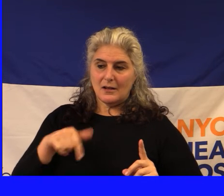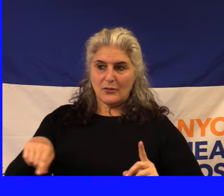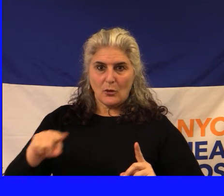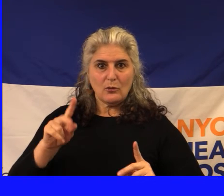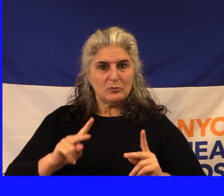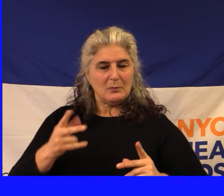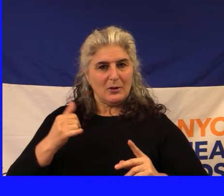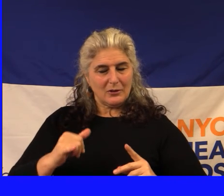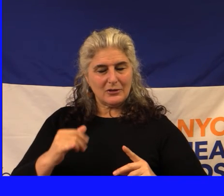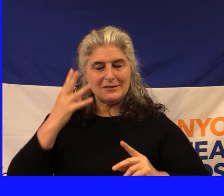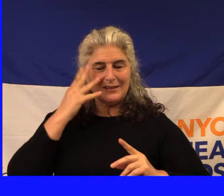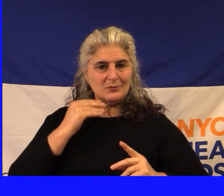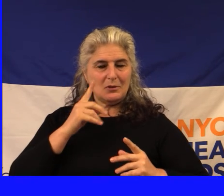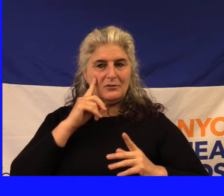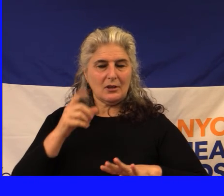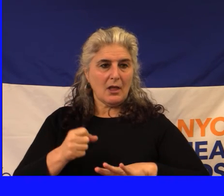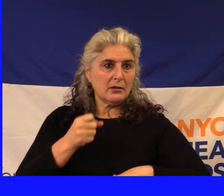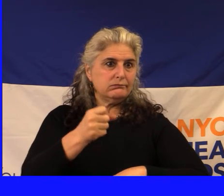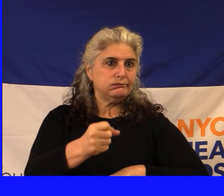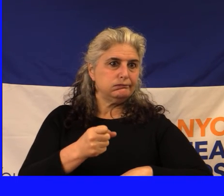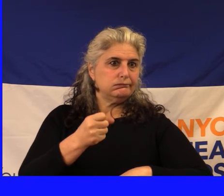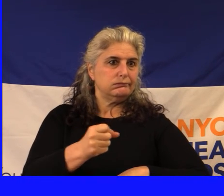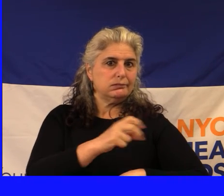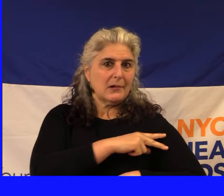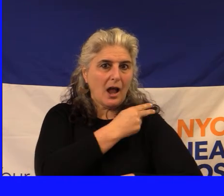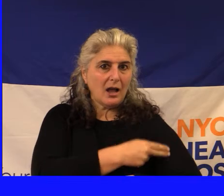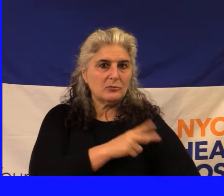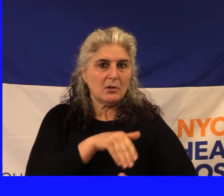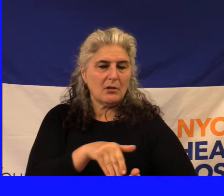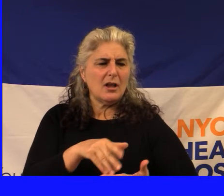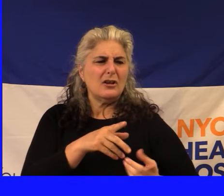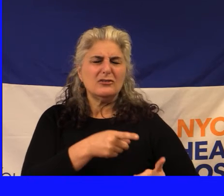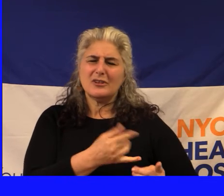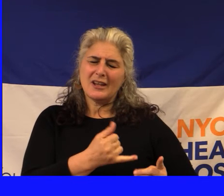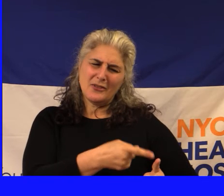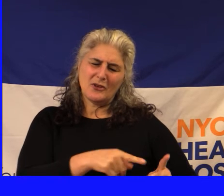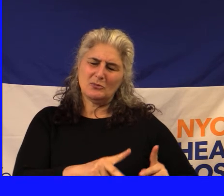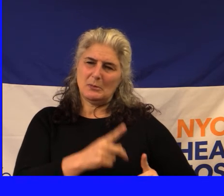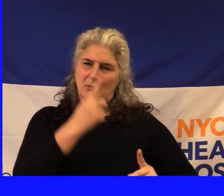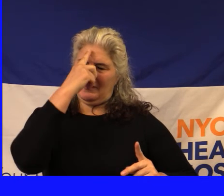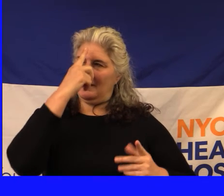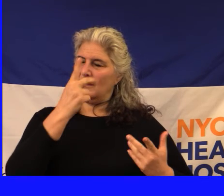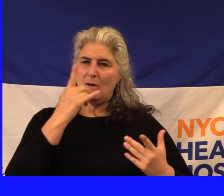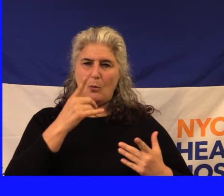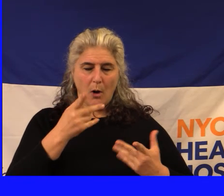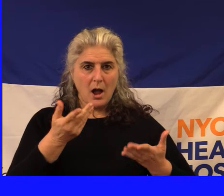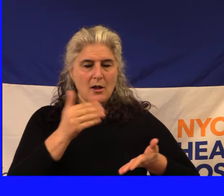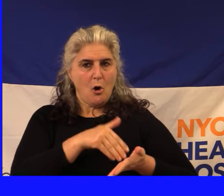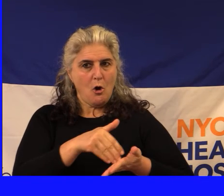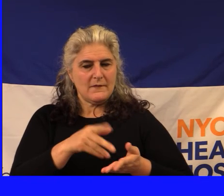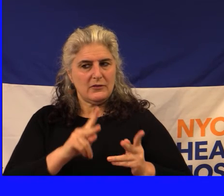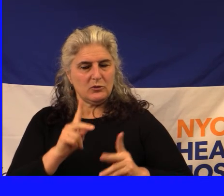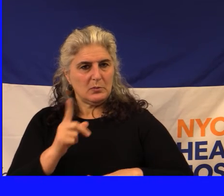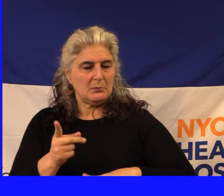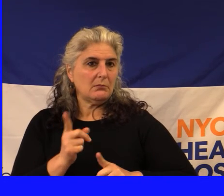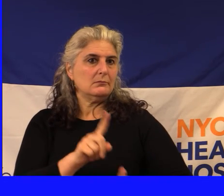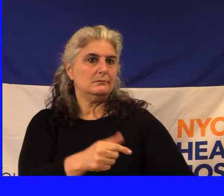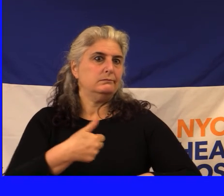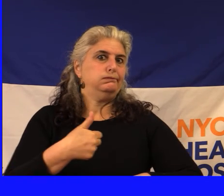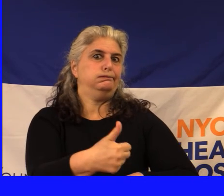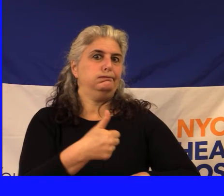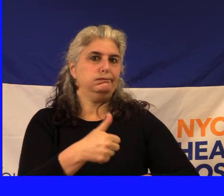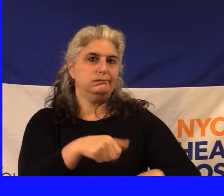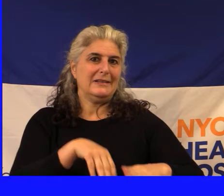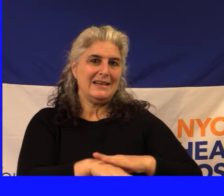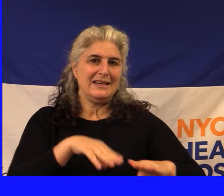and ED use, they try to unpack it further. Are there social challenges that they can help the patients with? And